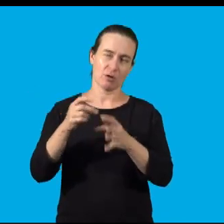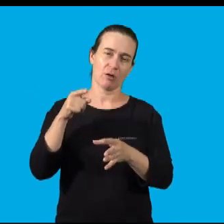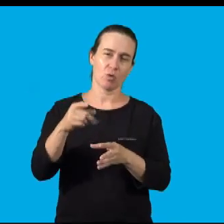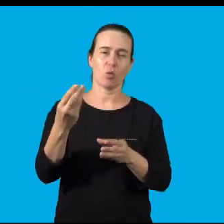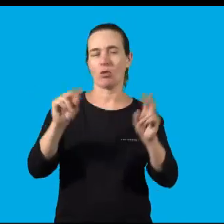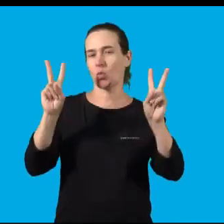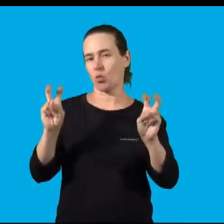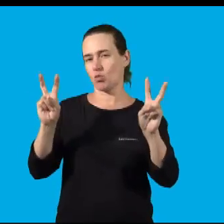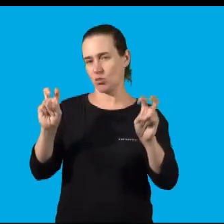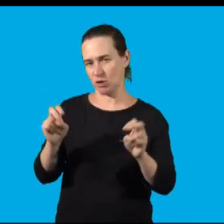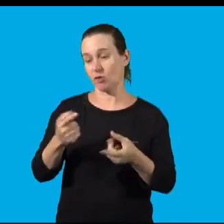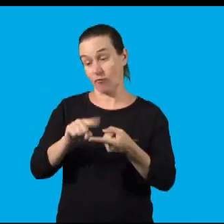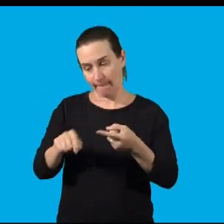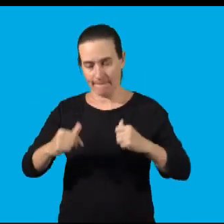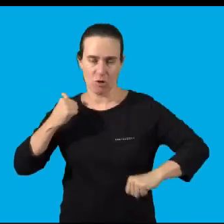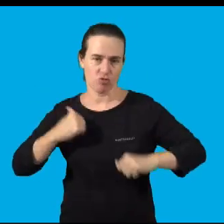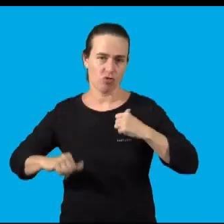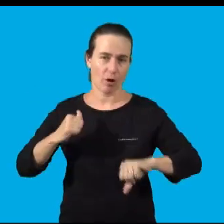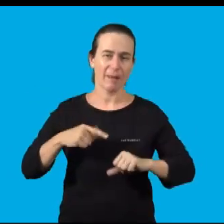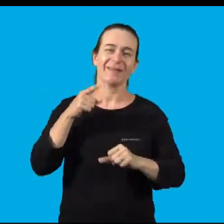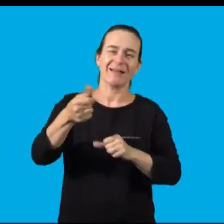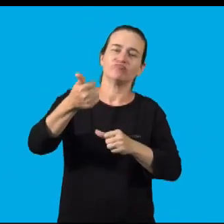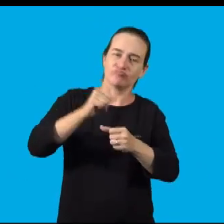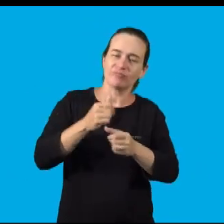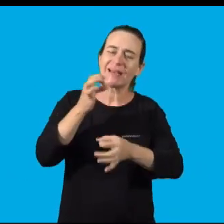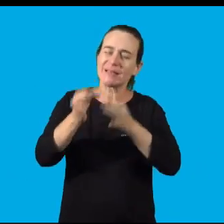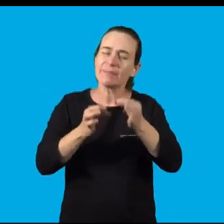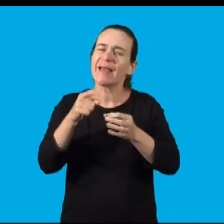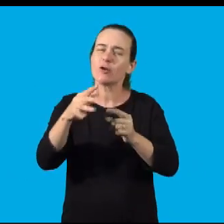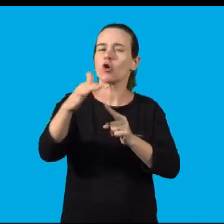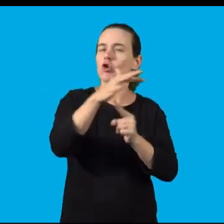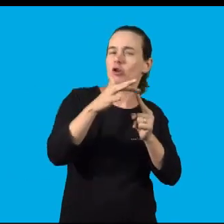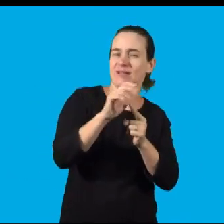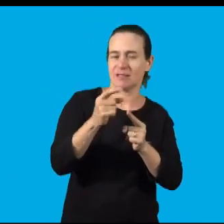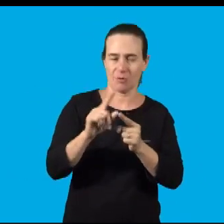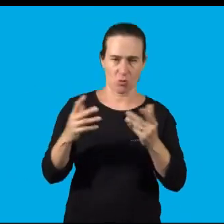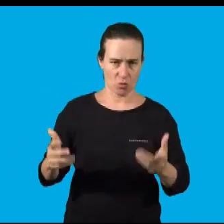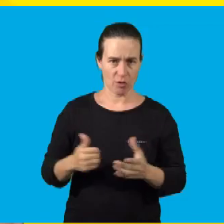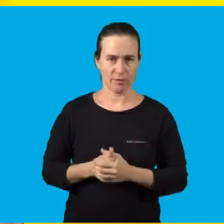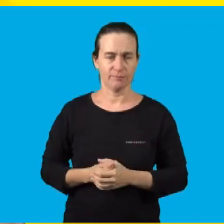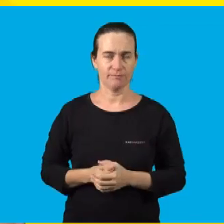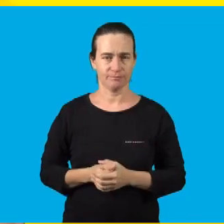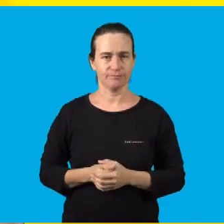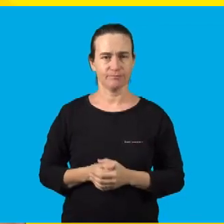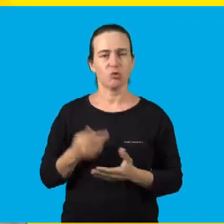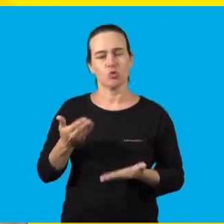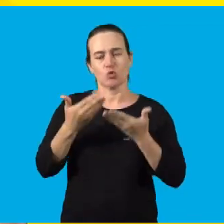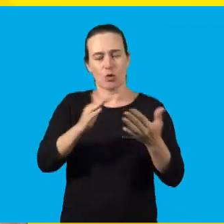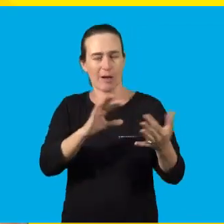be starting with a quotation and then contextualizing that quotation to reveal its